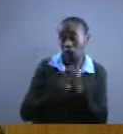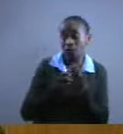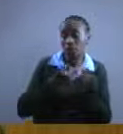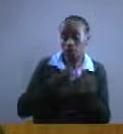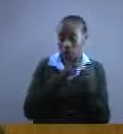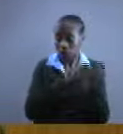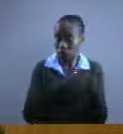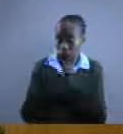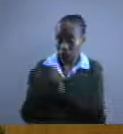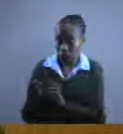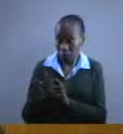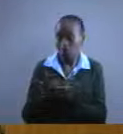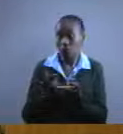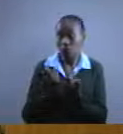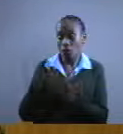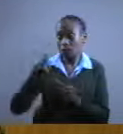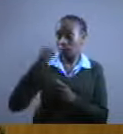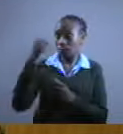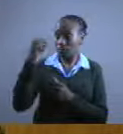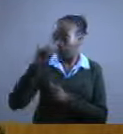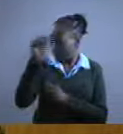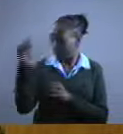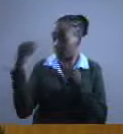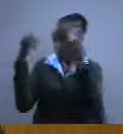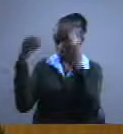by the South African companies is largely